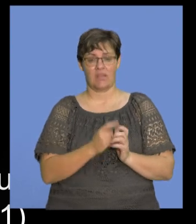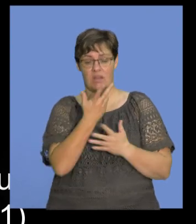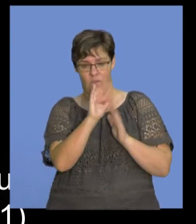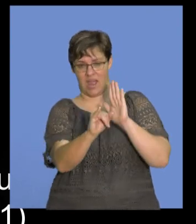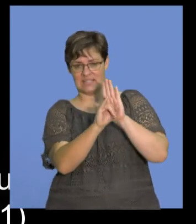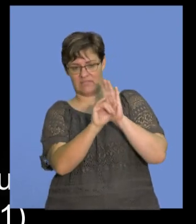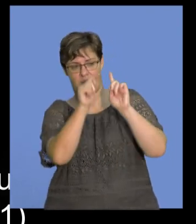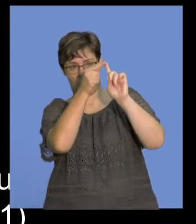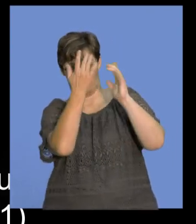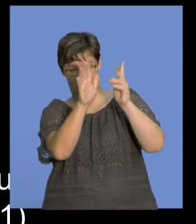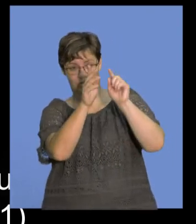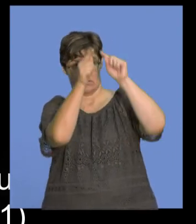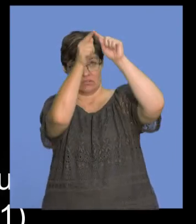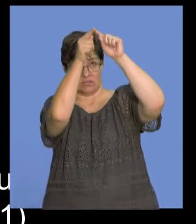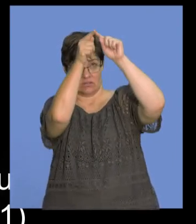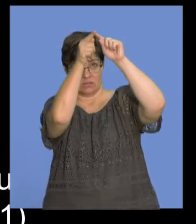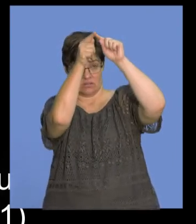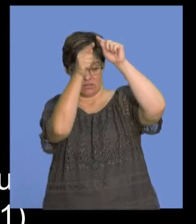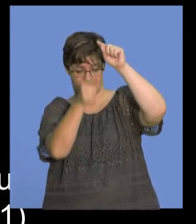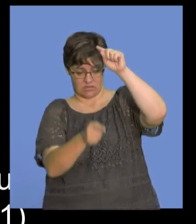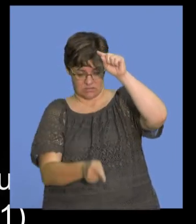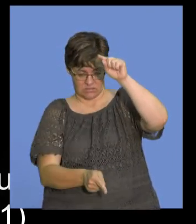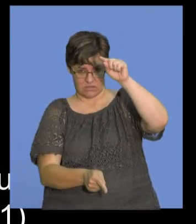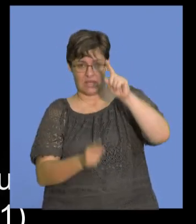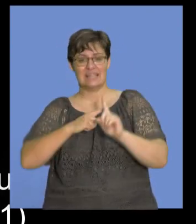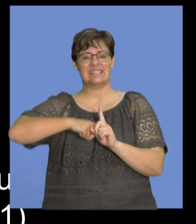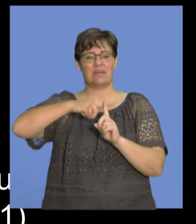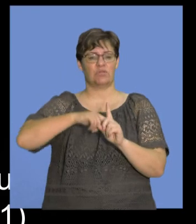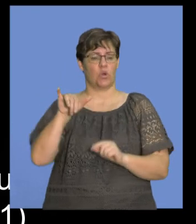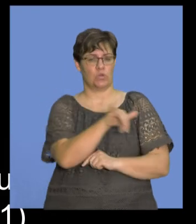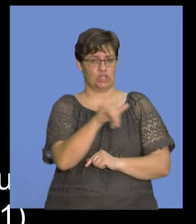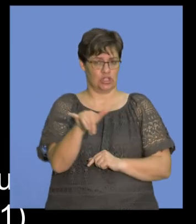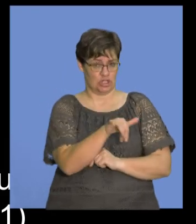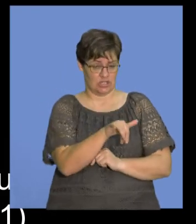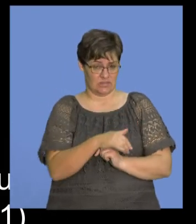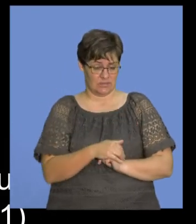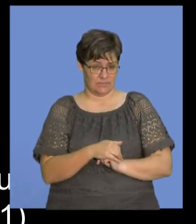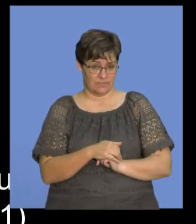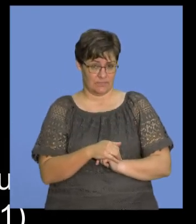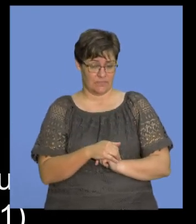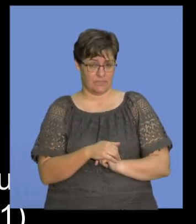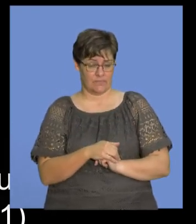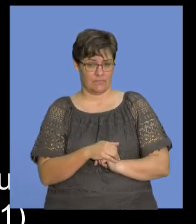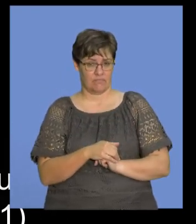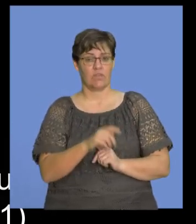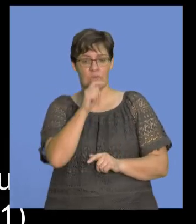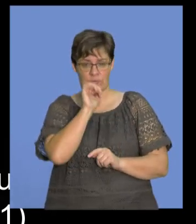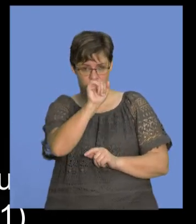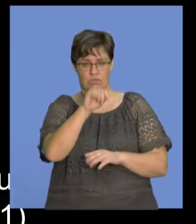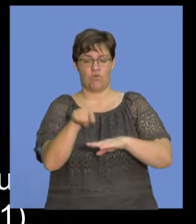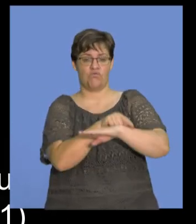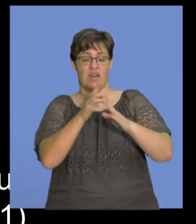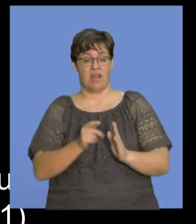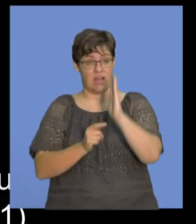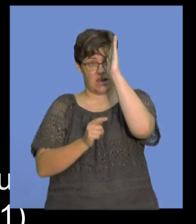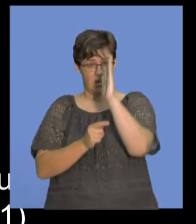activity. So we identified the point. We now need to identify at what temperature this has occurred.